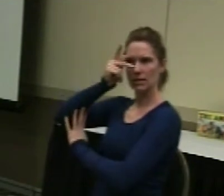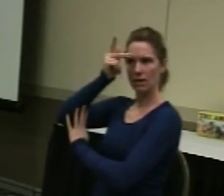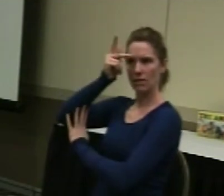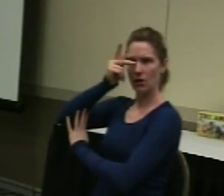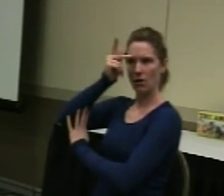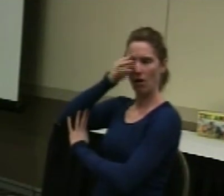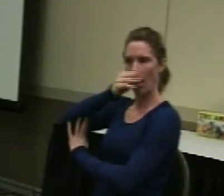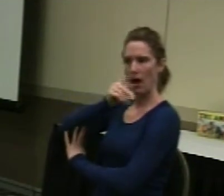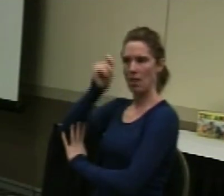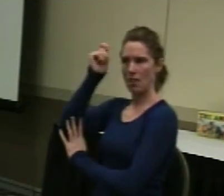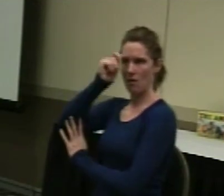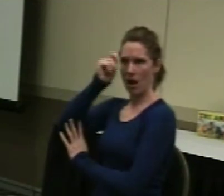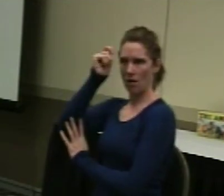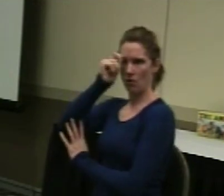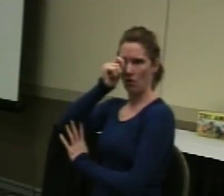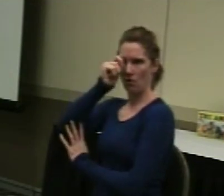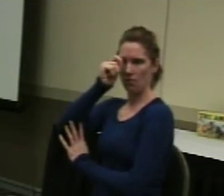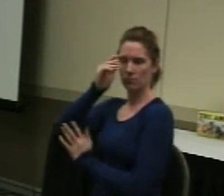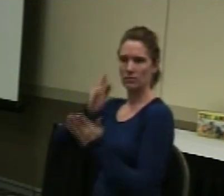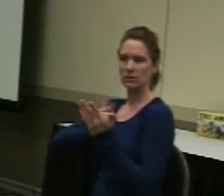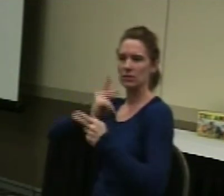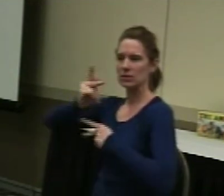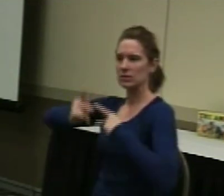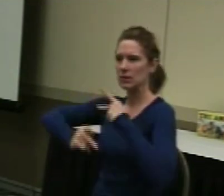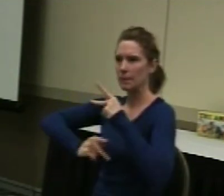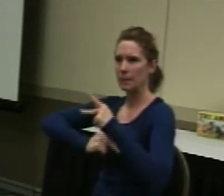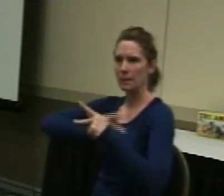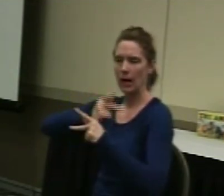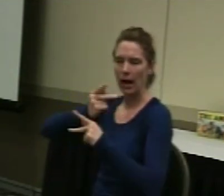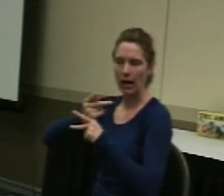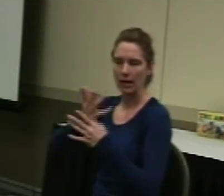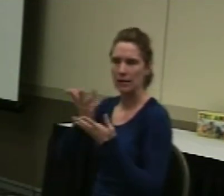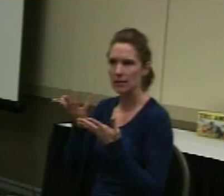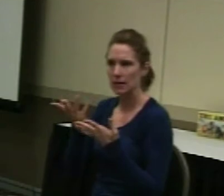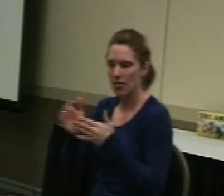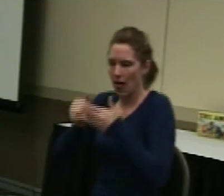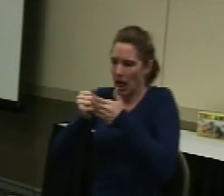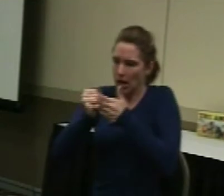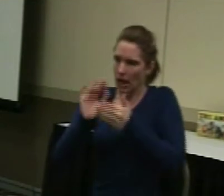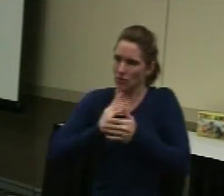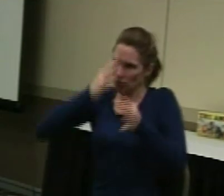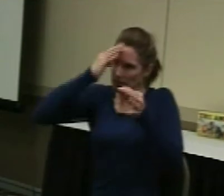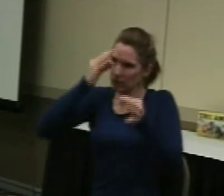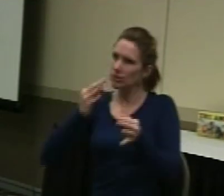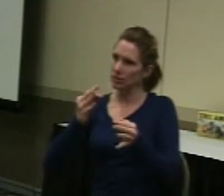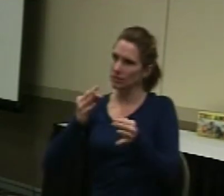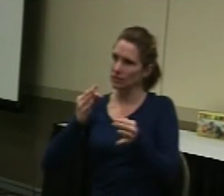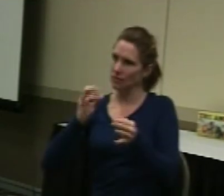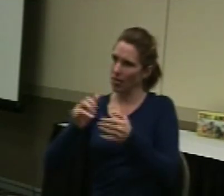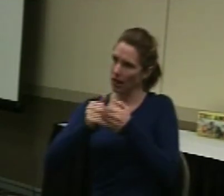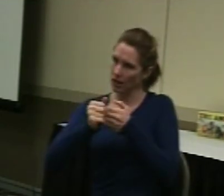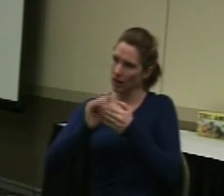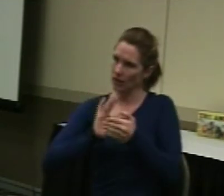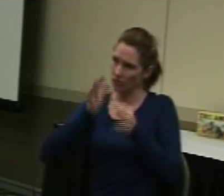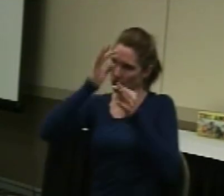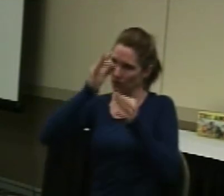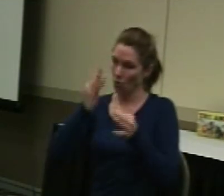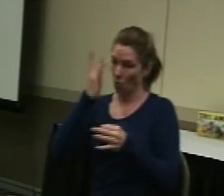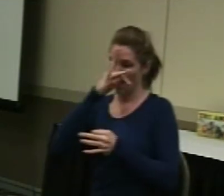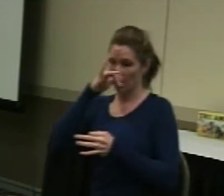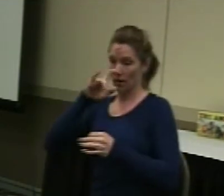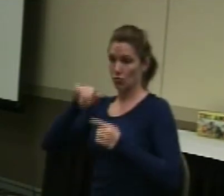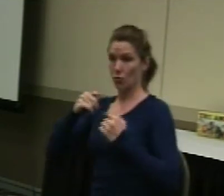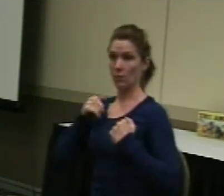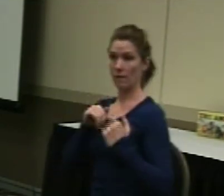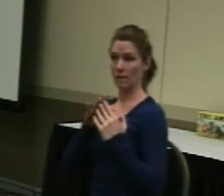a theoretical, some kind of underpinning that guides our decision making. Because when we face